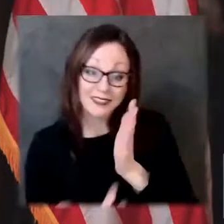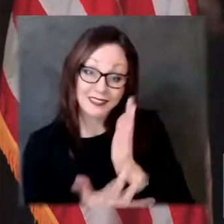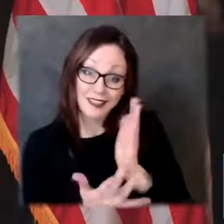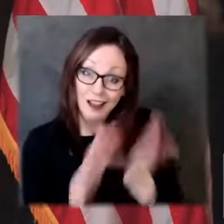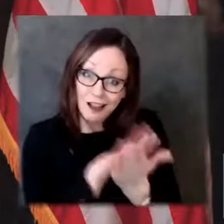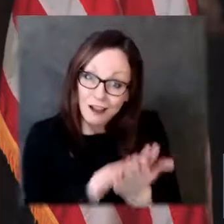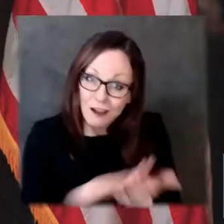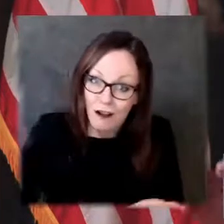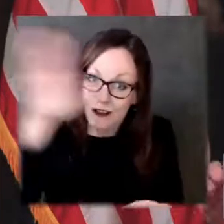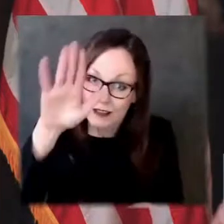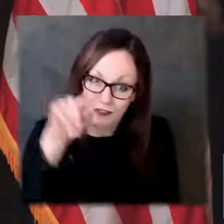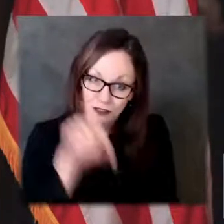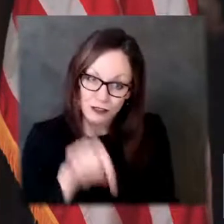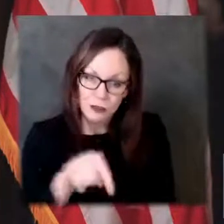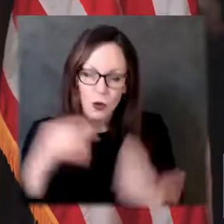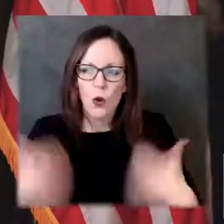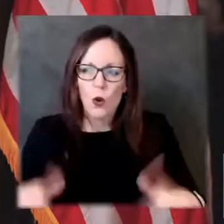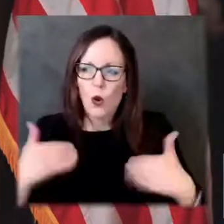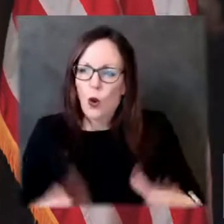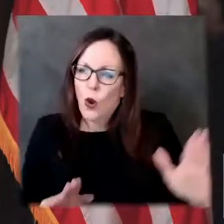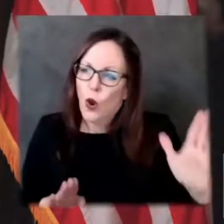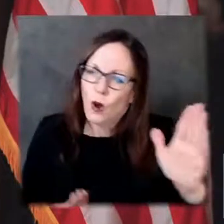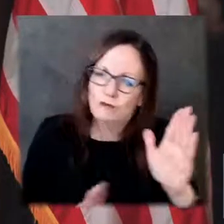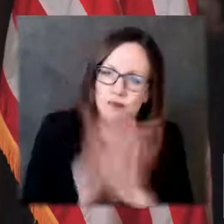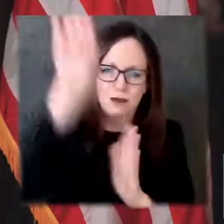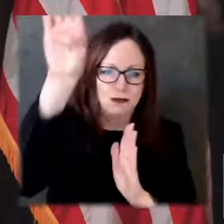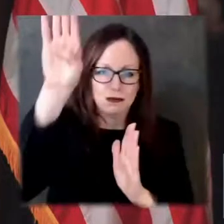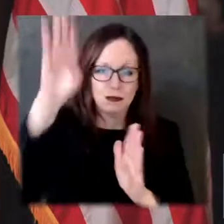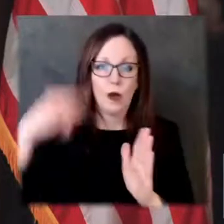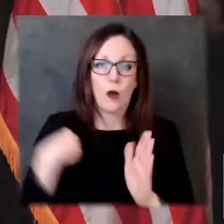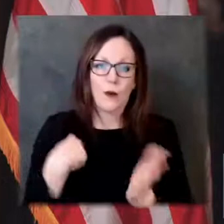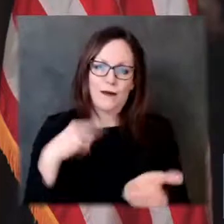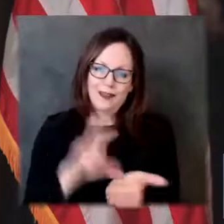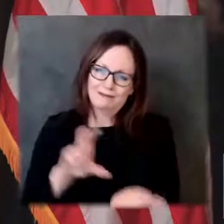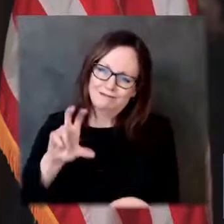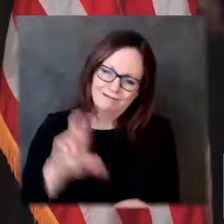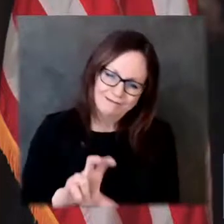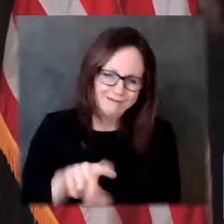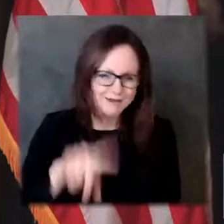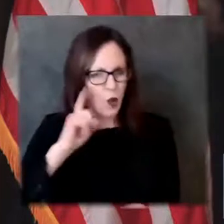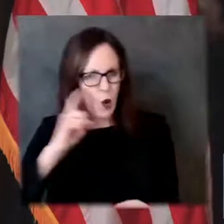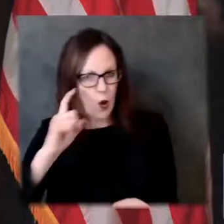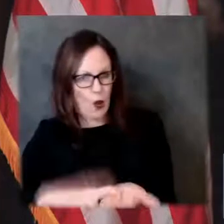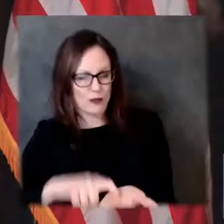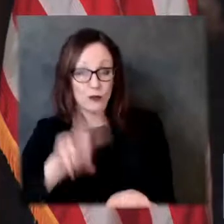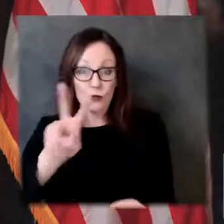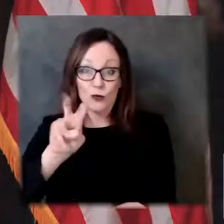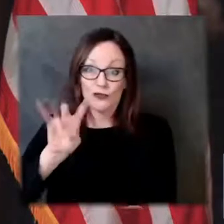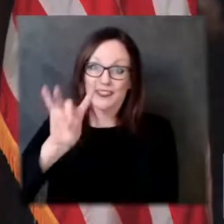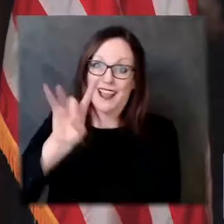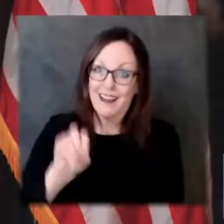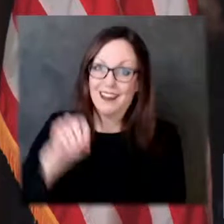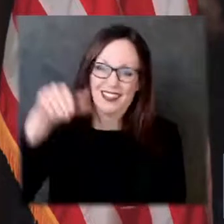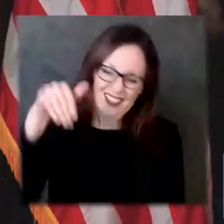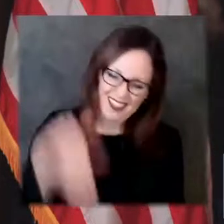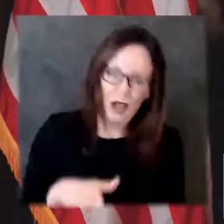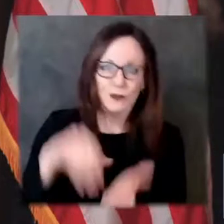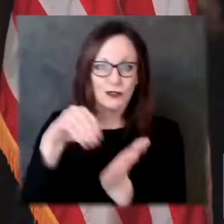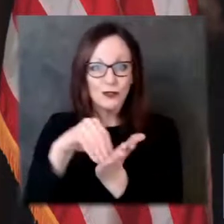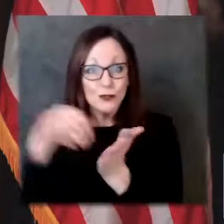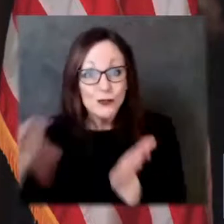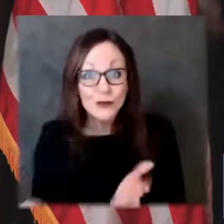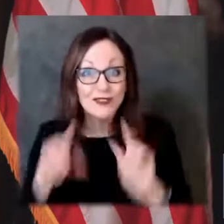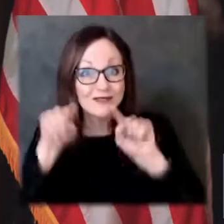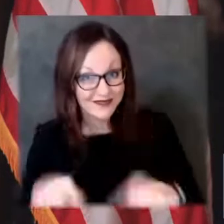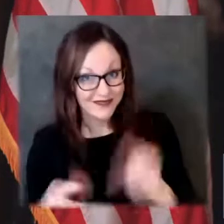future. So we're going to build on the success of our state's technical colleges for the more than 280,000 students they